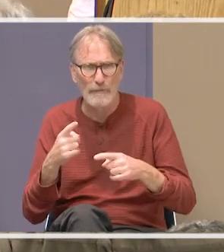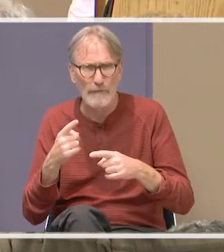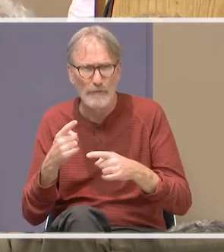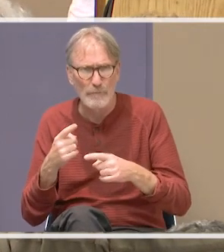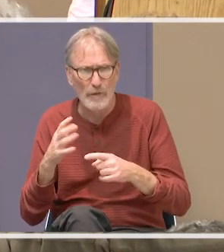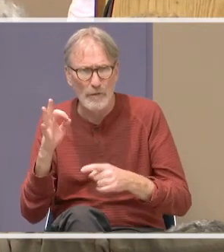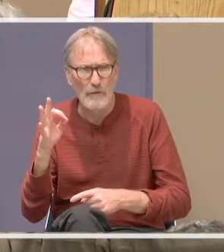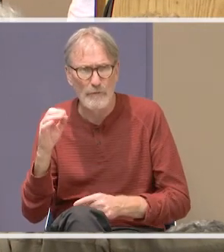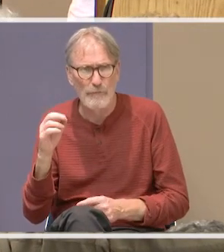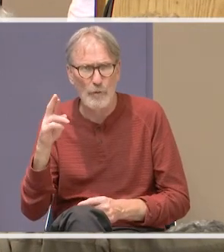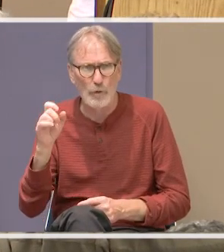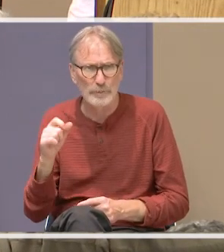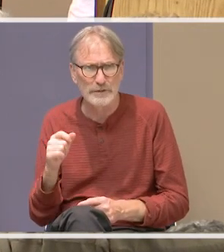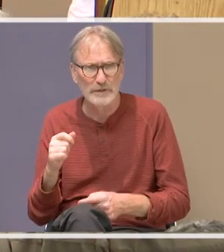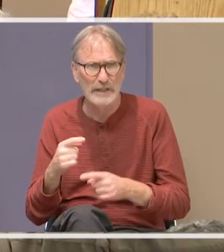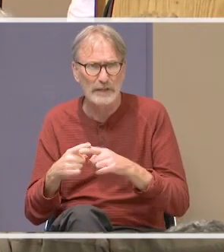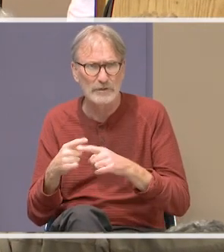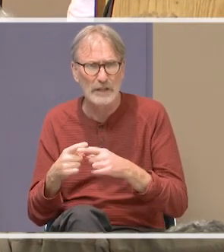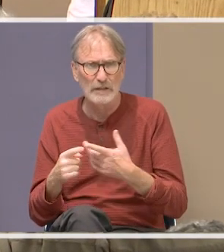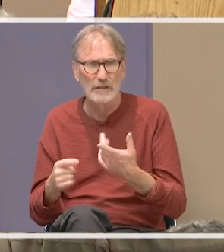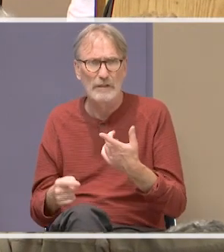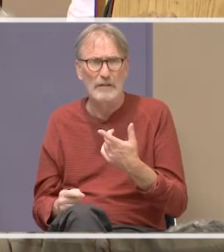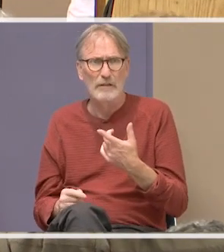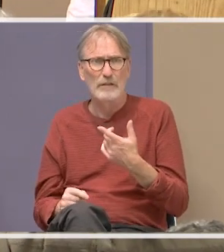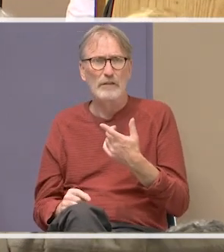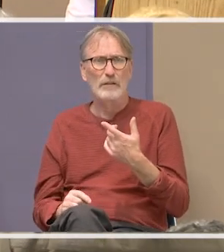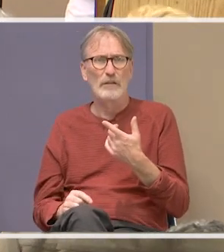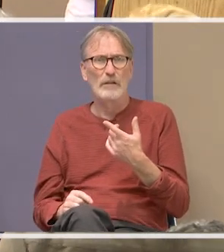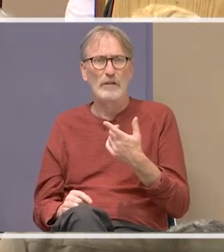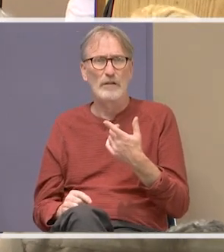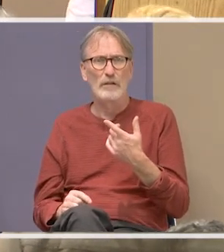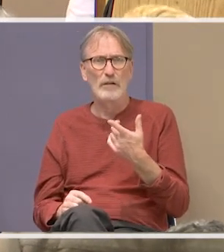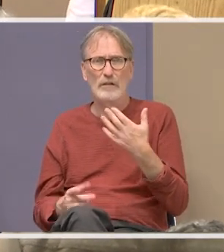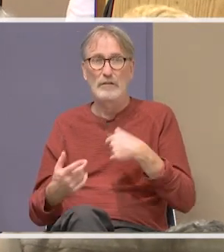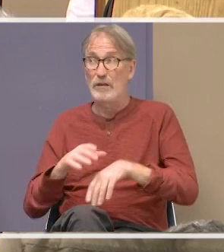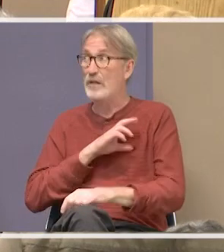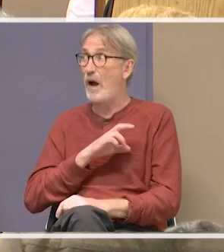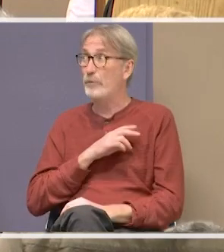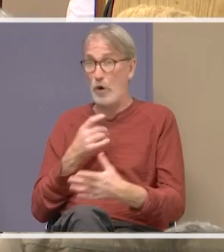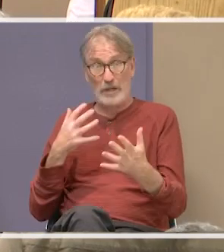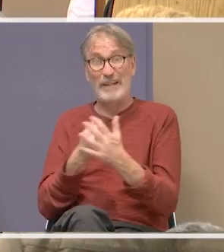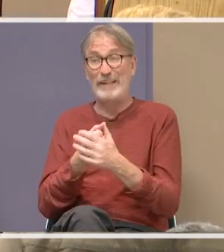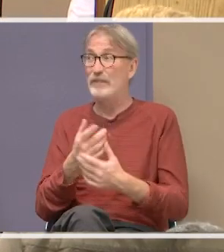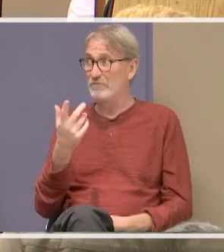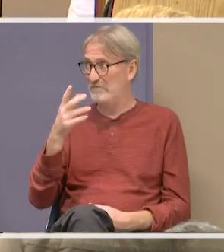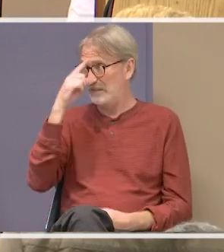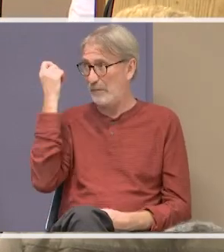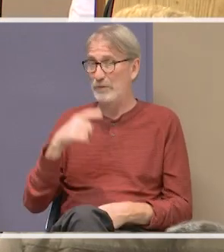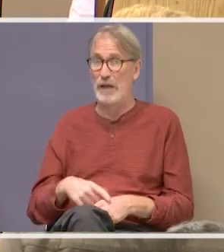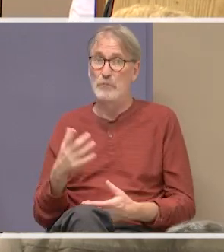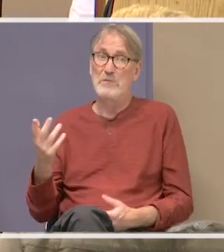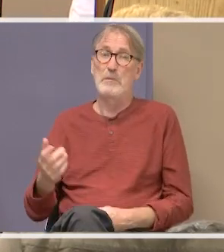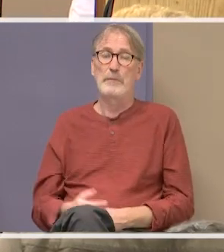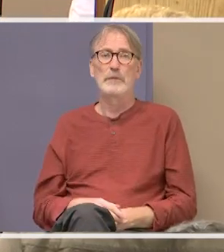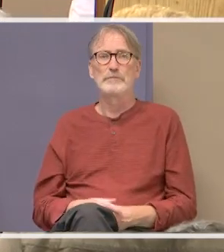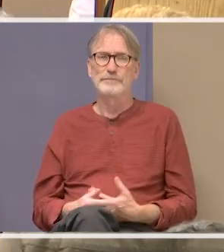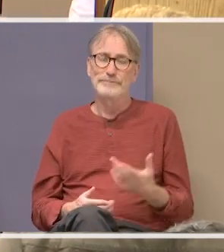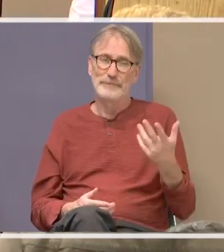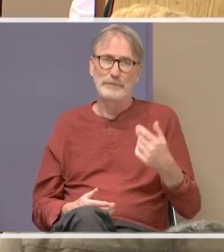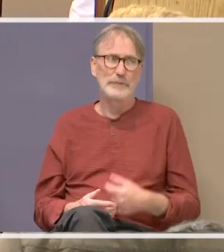can recreational stand on my porch and wait for accidents. Cop car got hit over the summer. They're nicer to you. They wouldn't let me say anything,